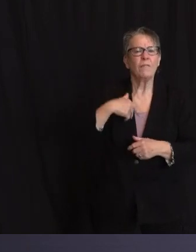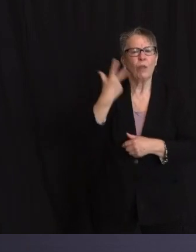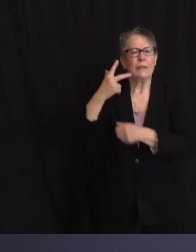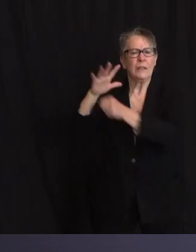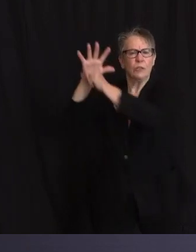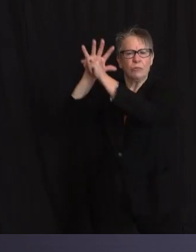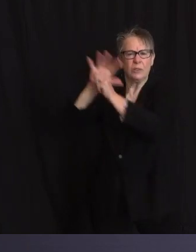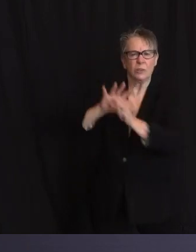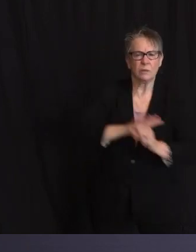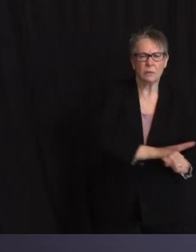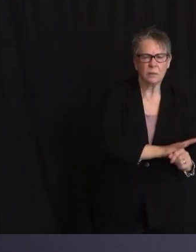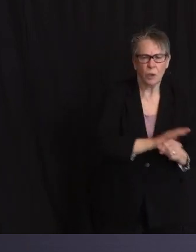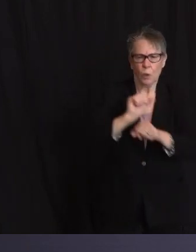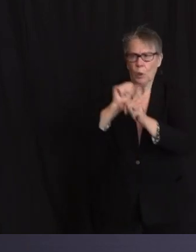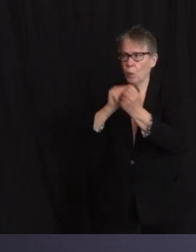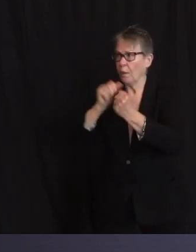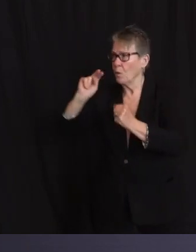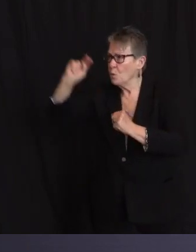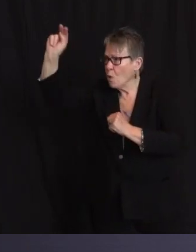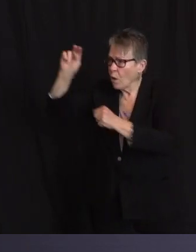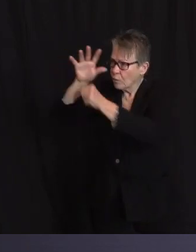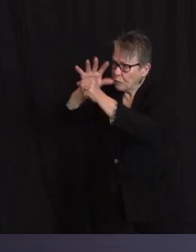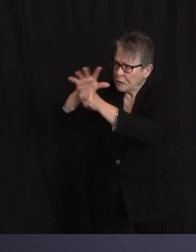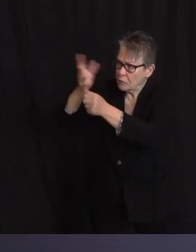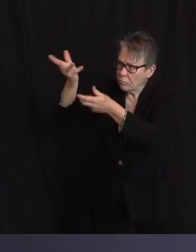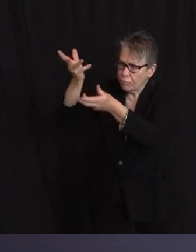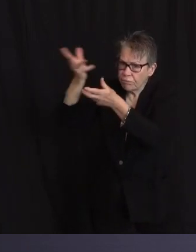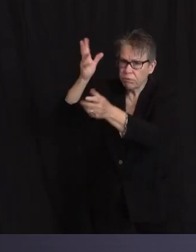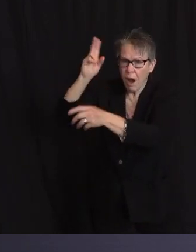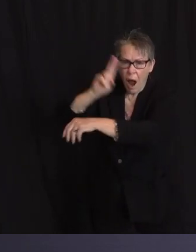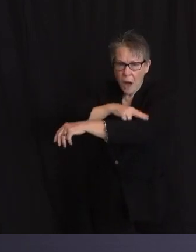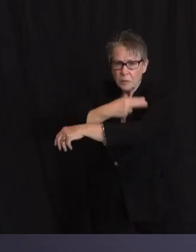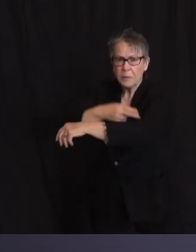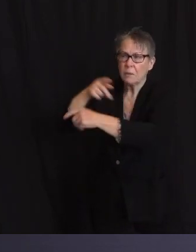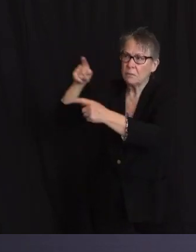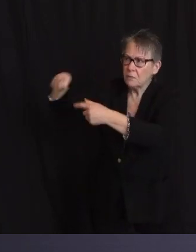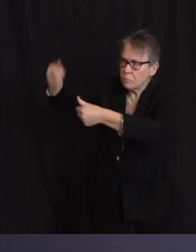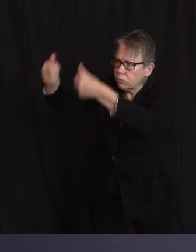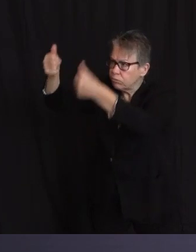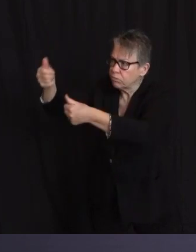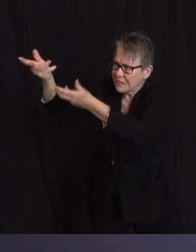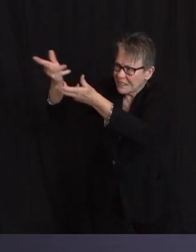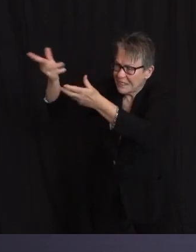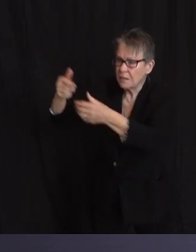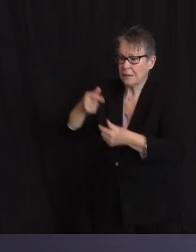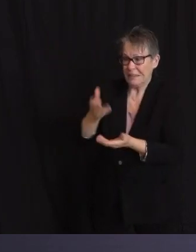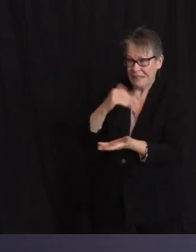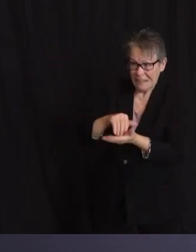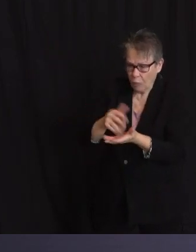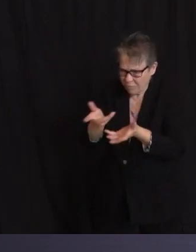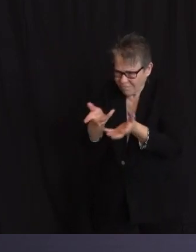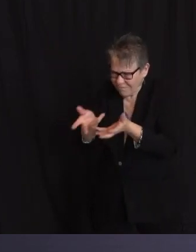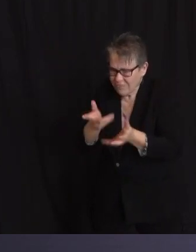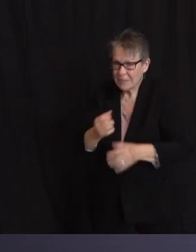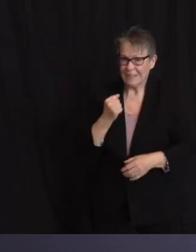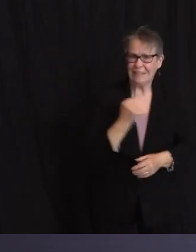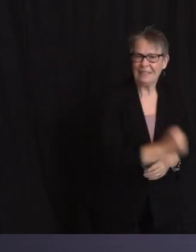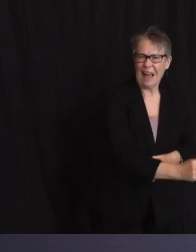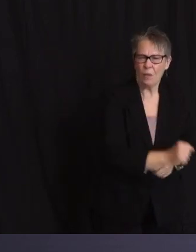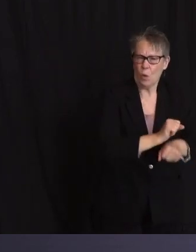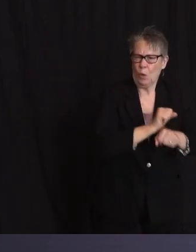just haven't had the national testing supplies that we need to do universal testing, which continues to be our objective.